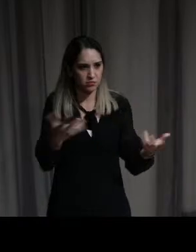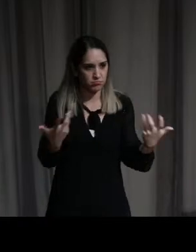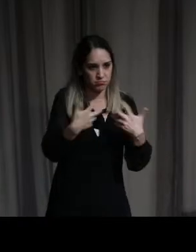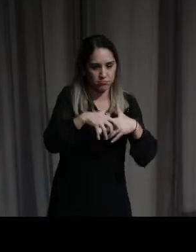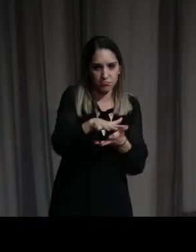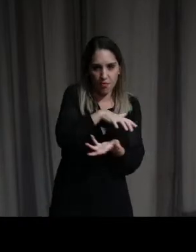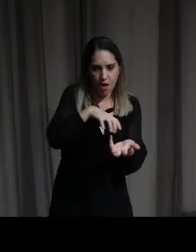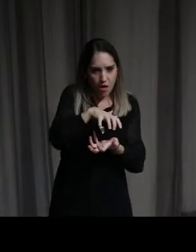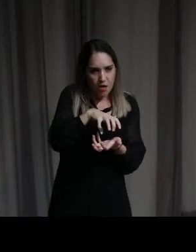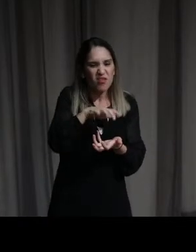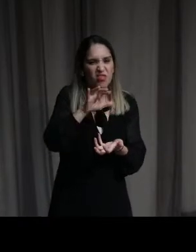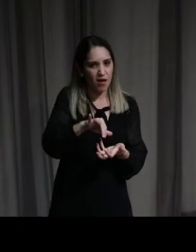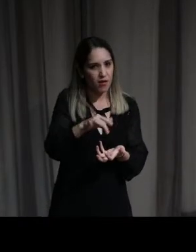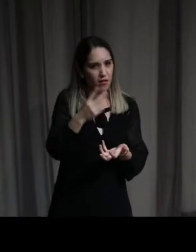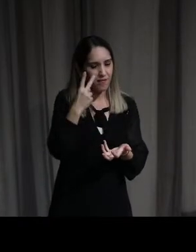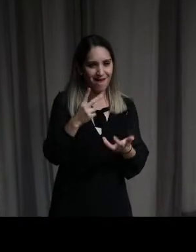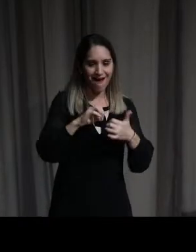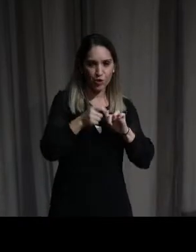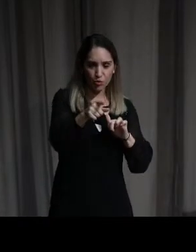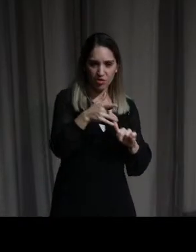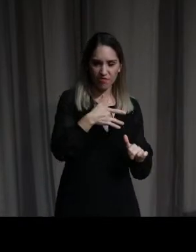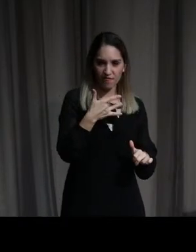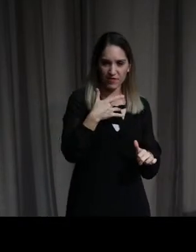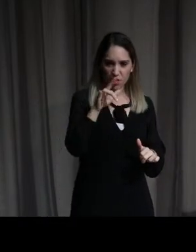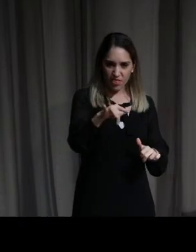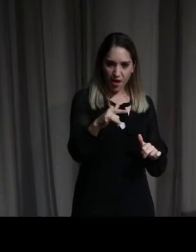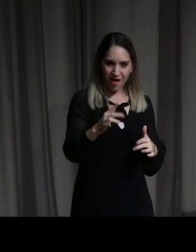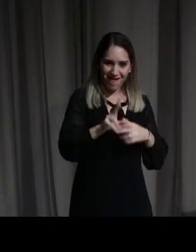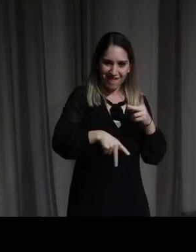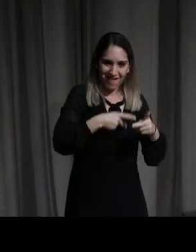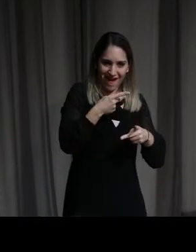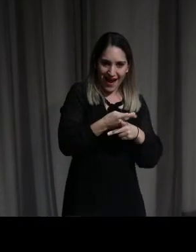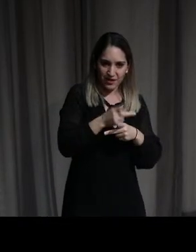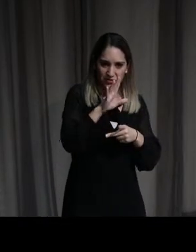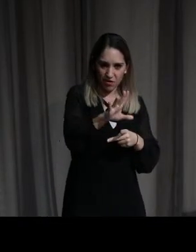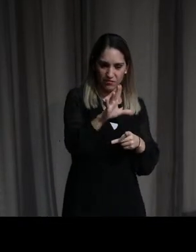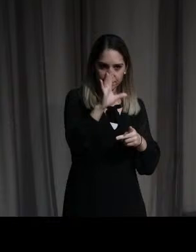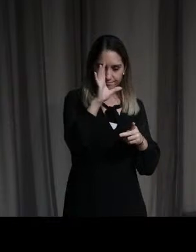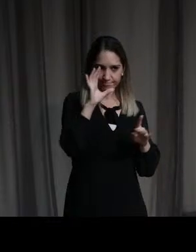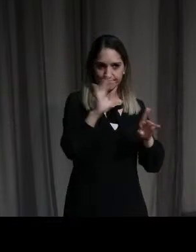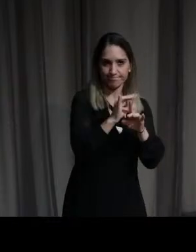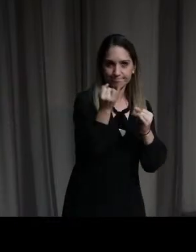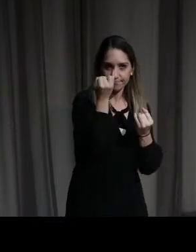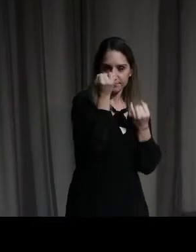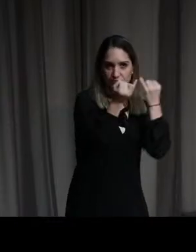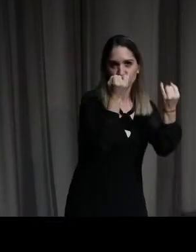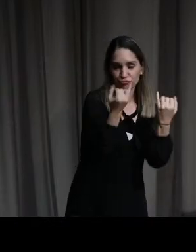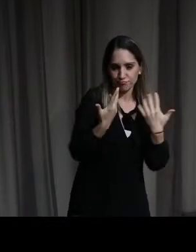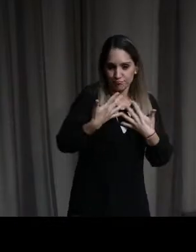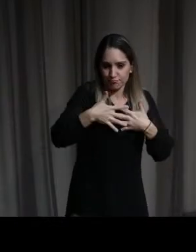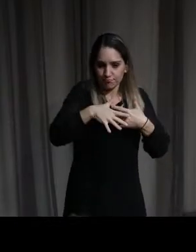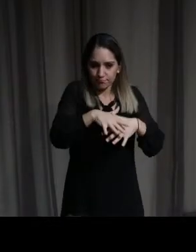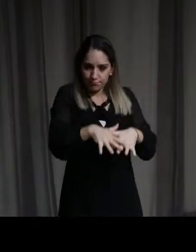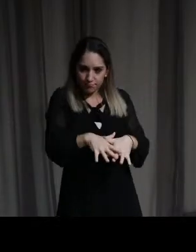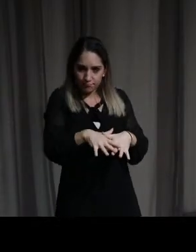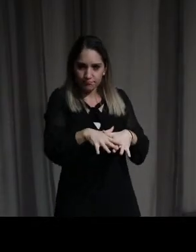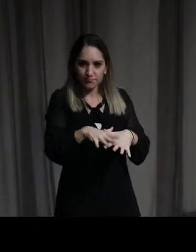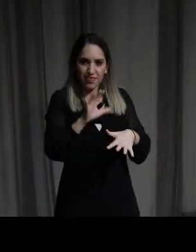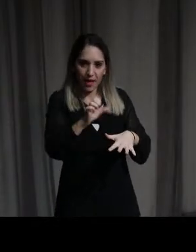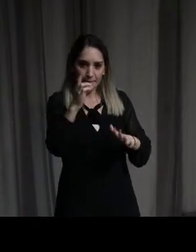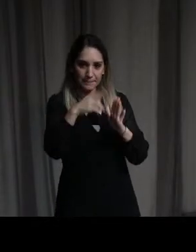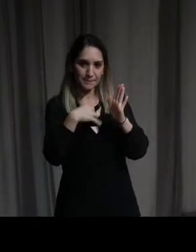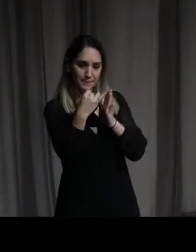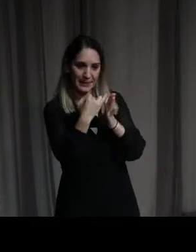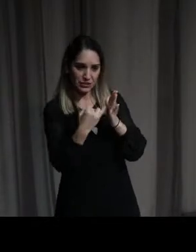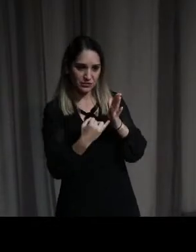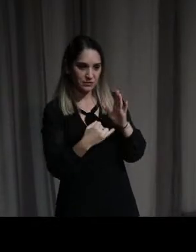think that symmetry plays out in that type of depiction in the bembes? He also